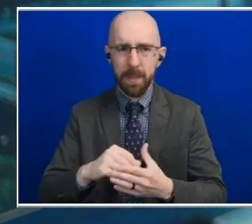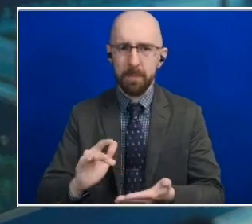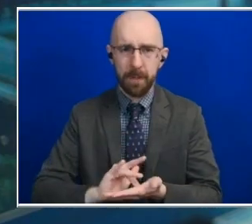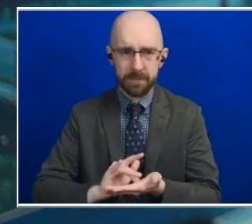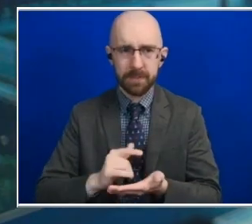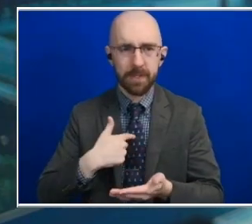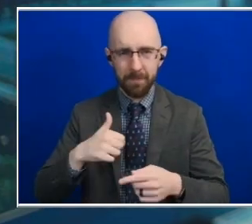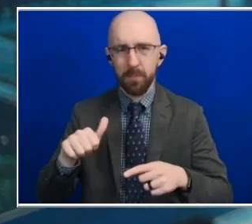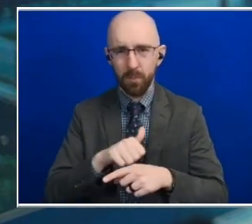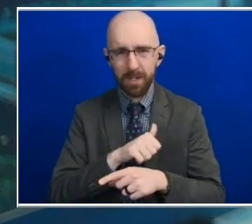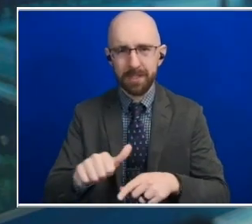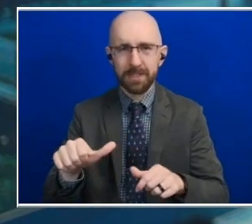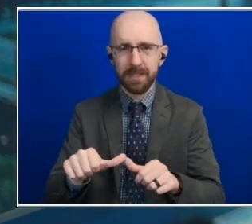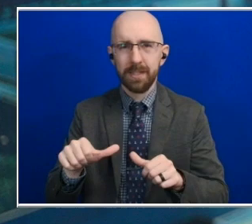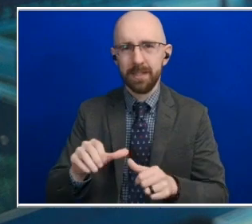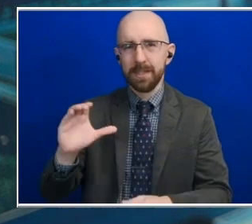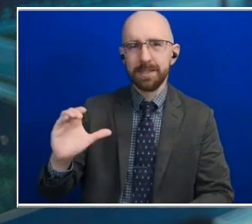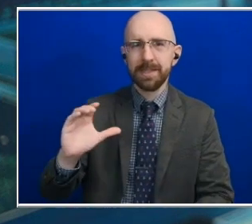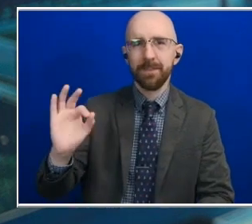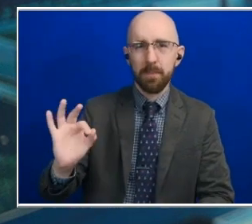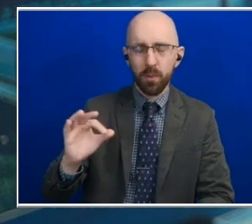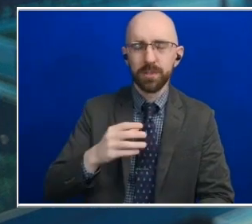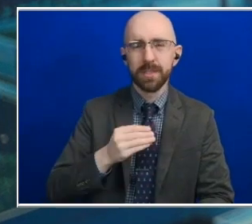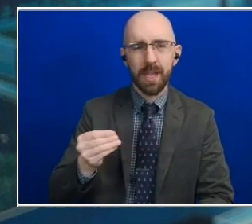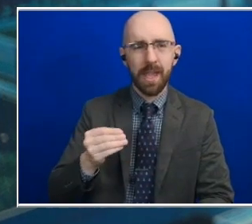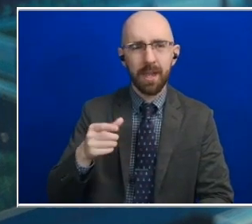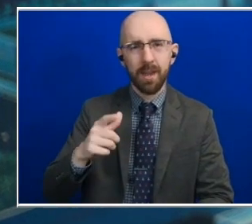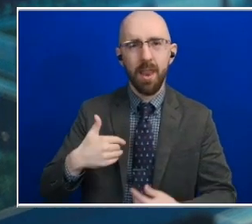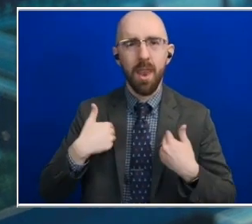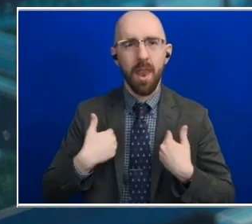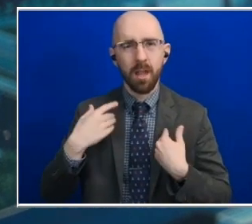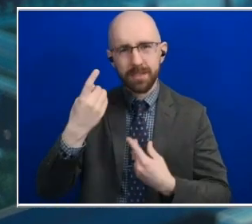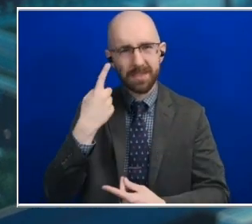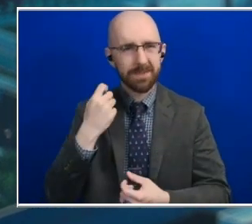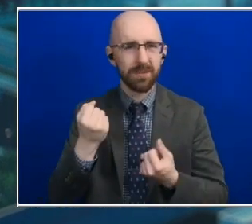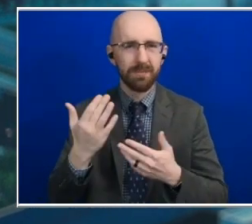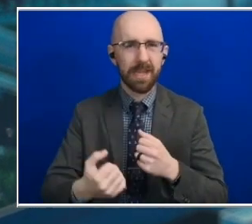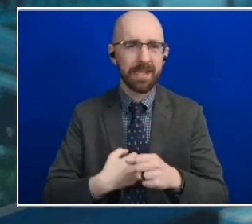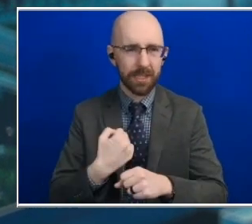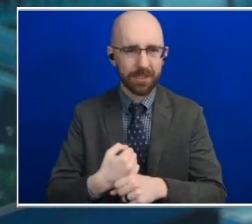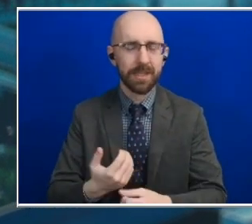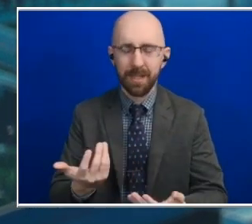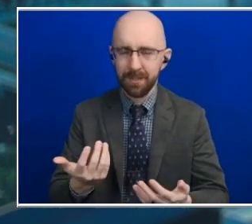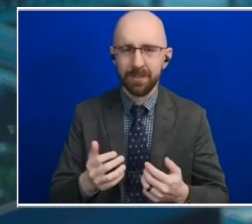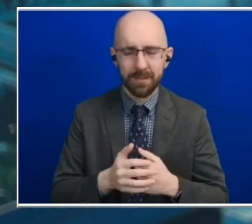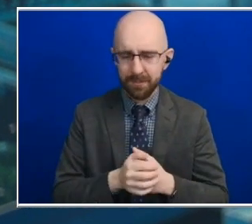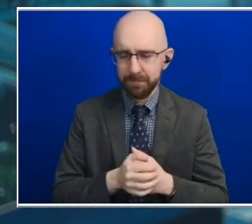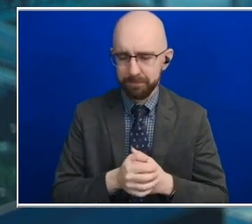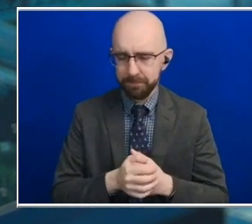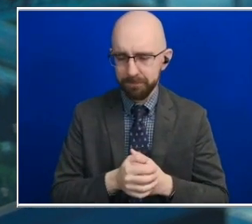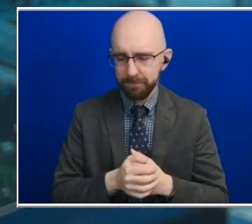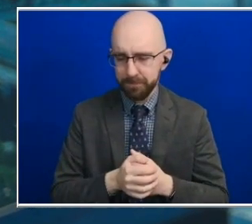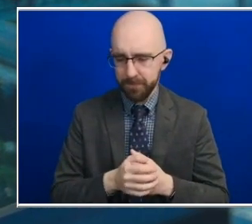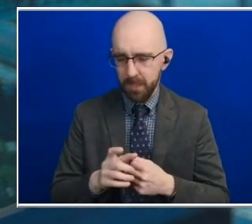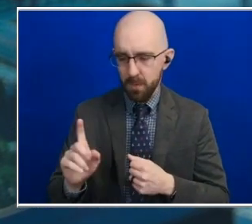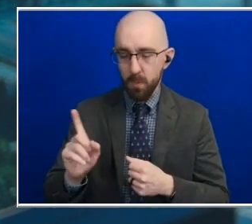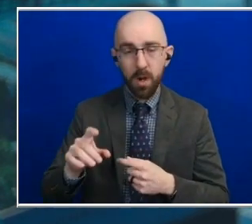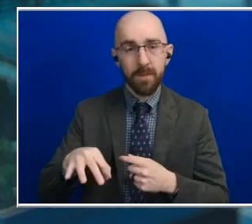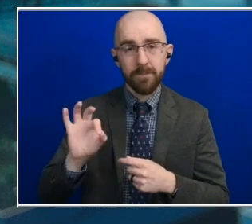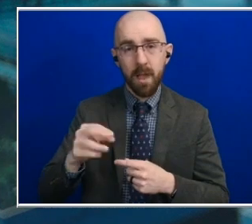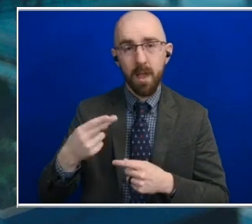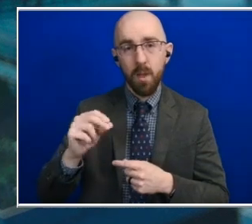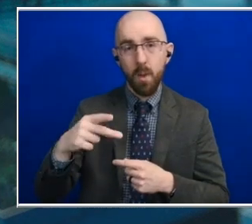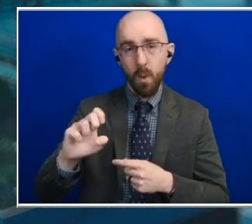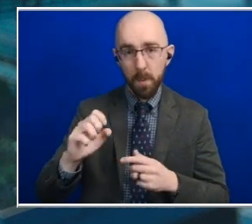cystic fibrosis and end-stage lung disease for many years, and it's where you find hope, and sometimes hope